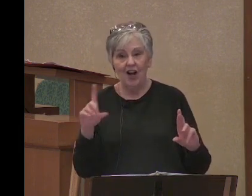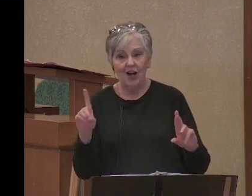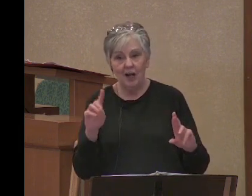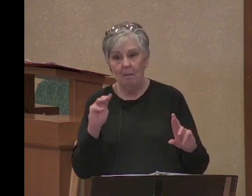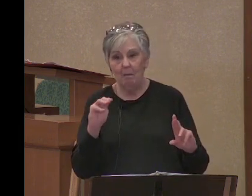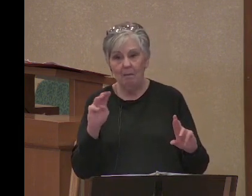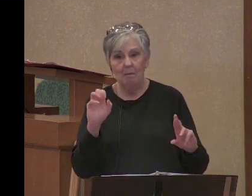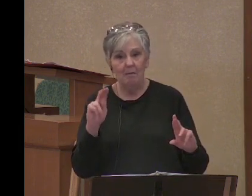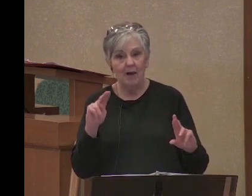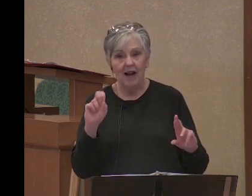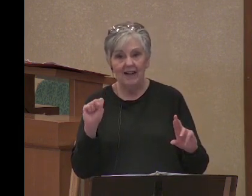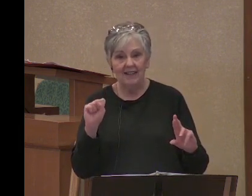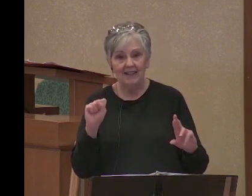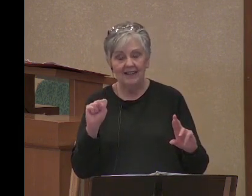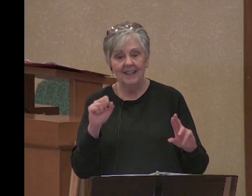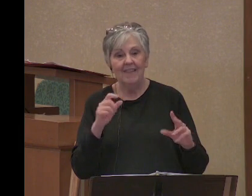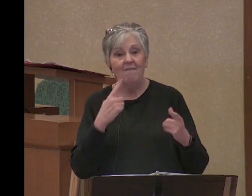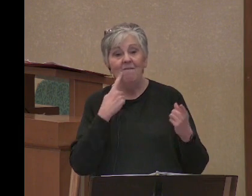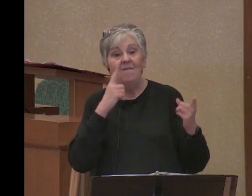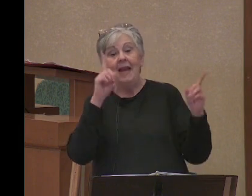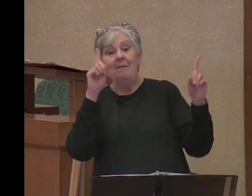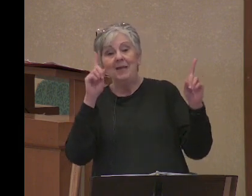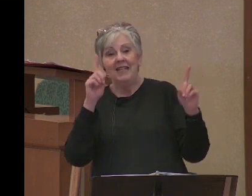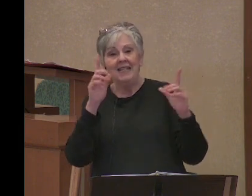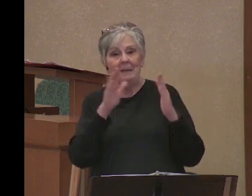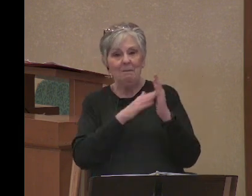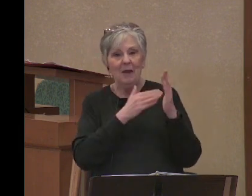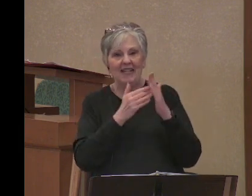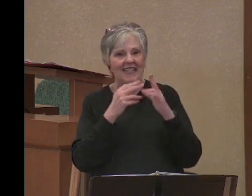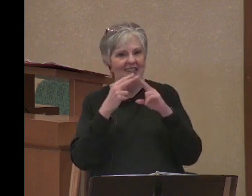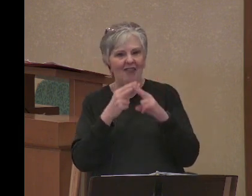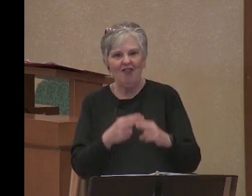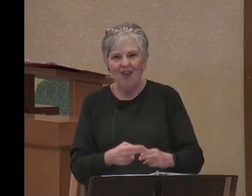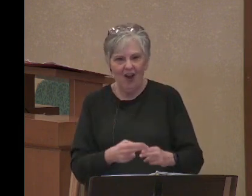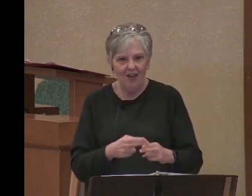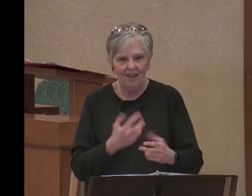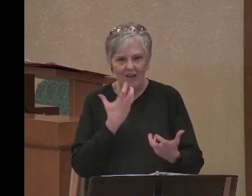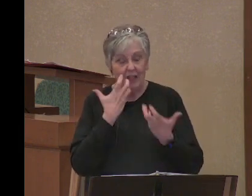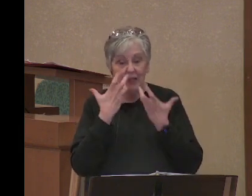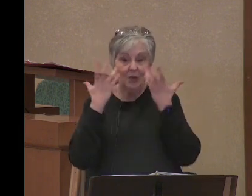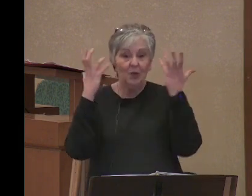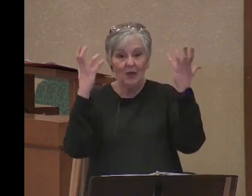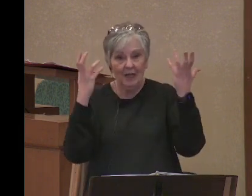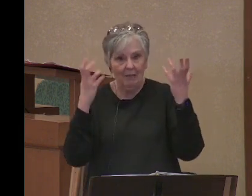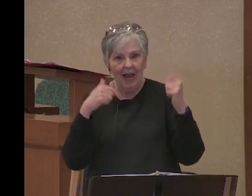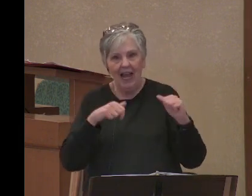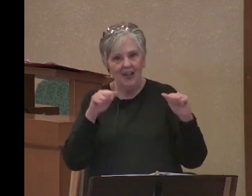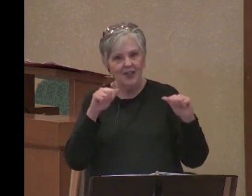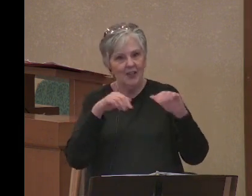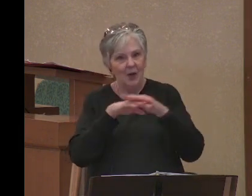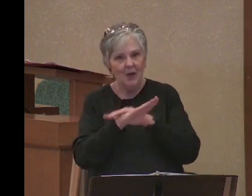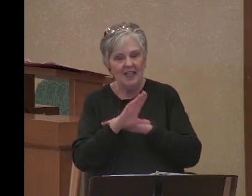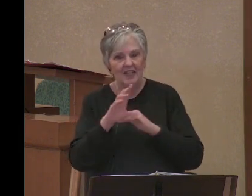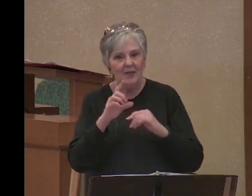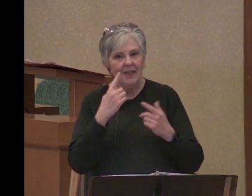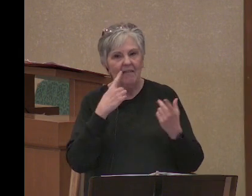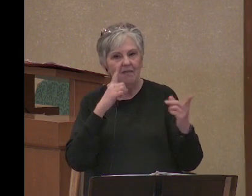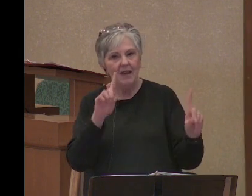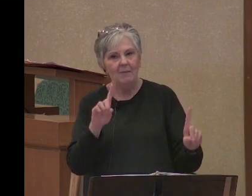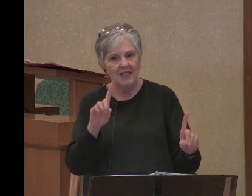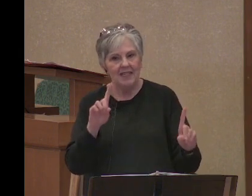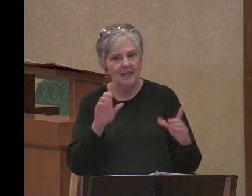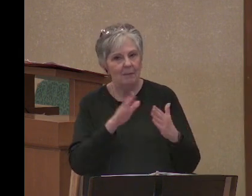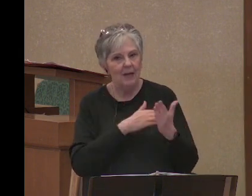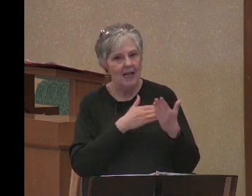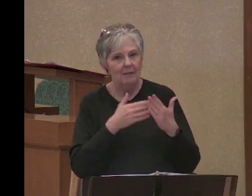Scream. So perhaps that connects that picture with you. At one point, I was able to enter the picture, the famous painting, and be